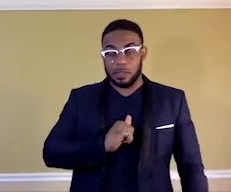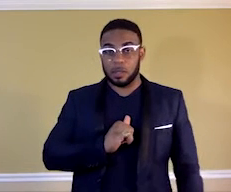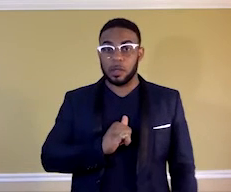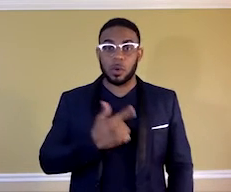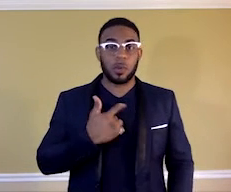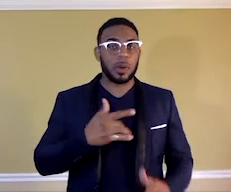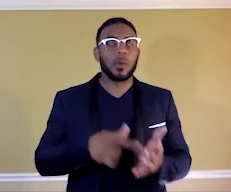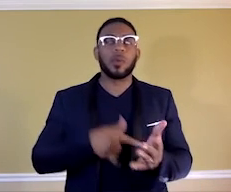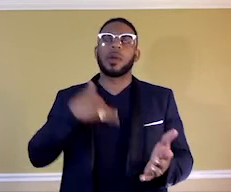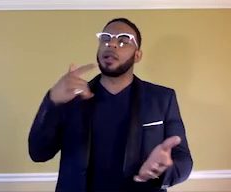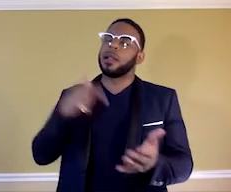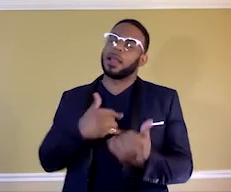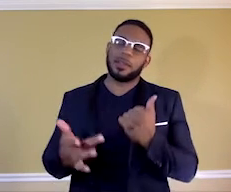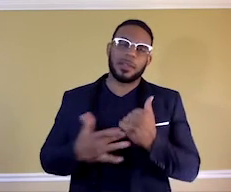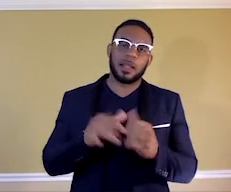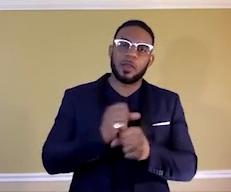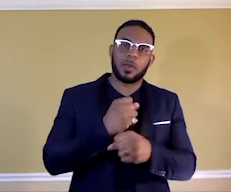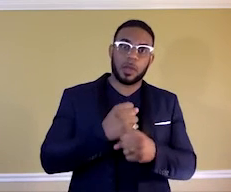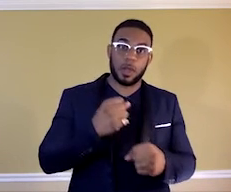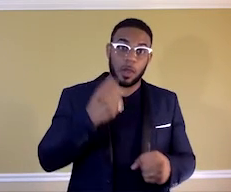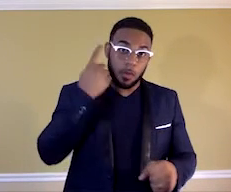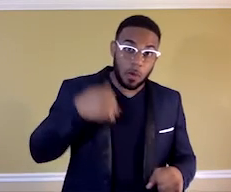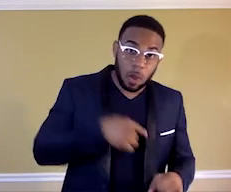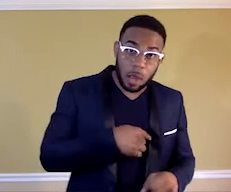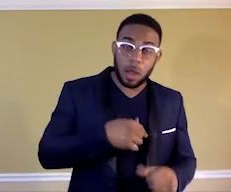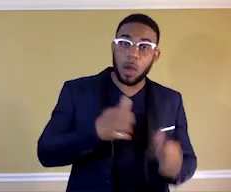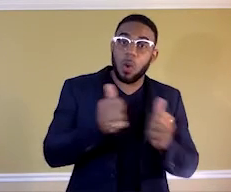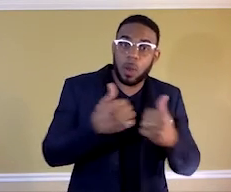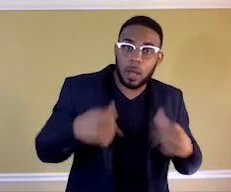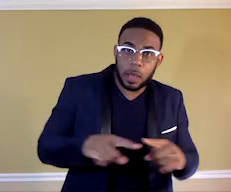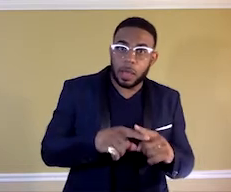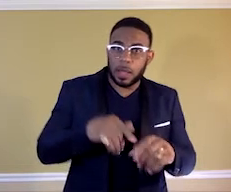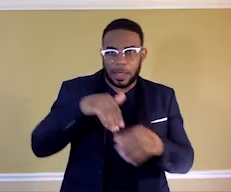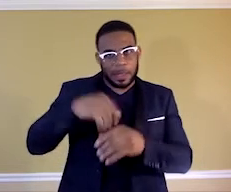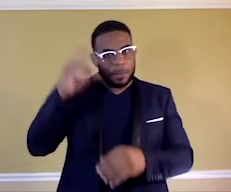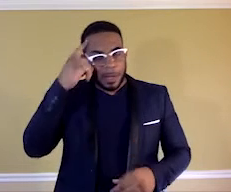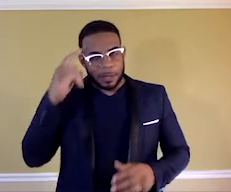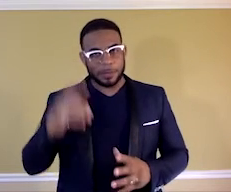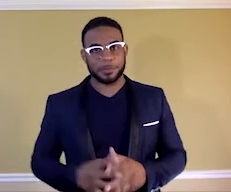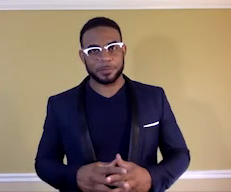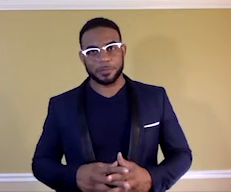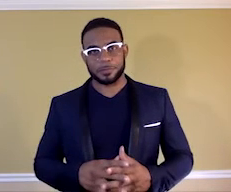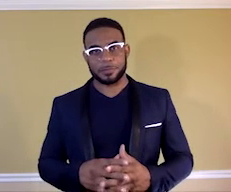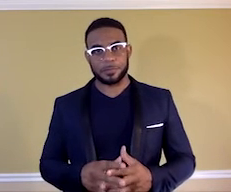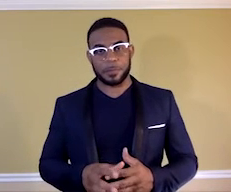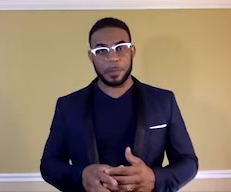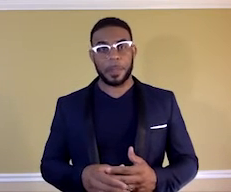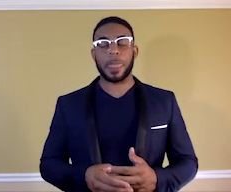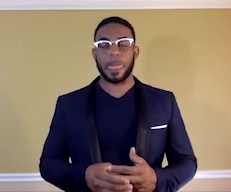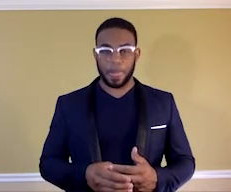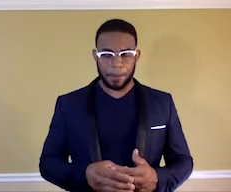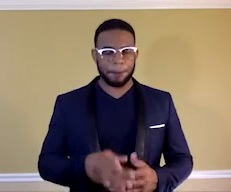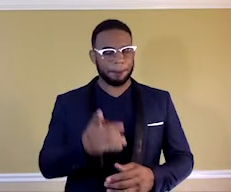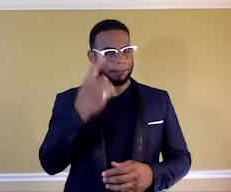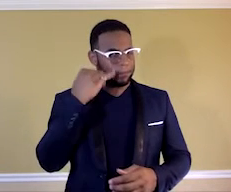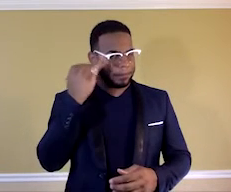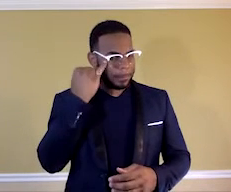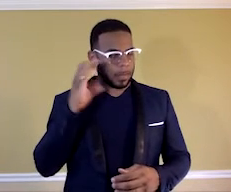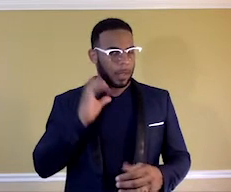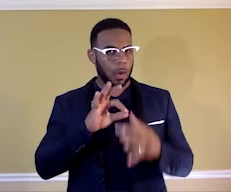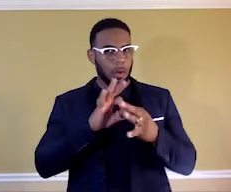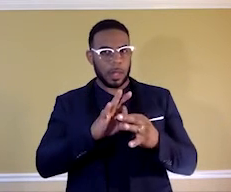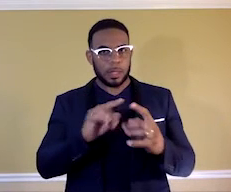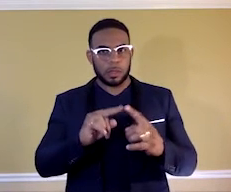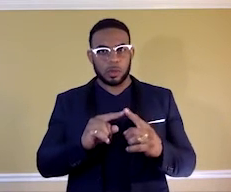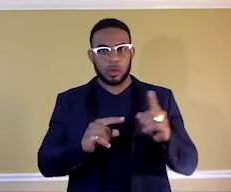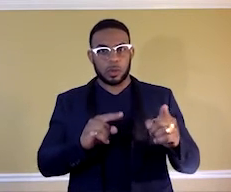we rarely have technology created for us with us in mind. Take, for example, our relationship